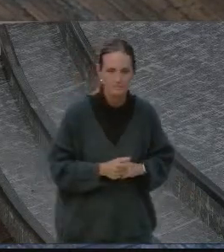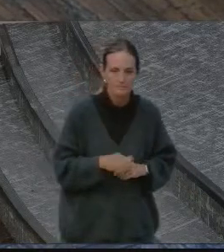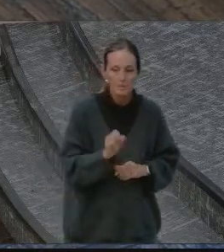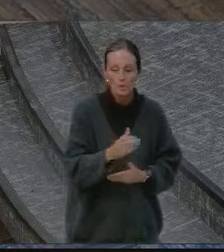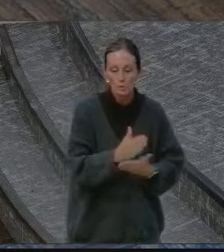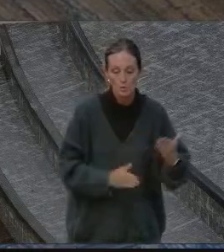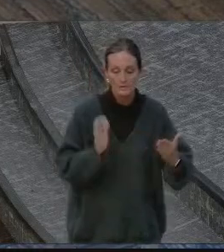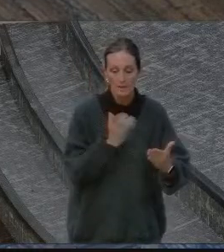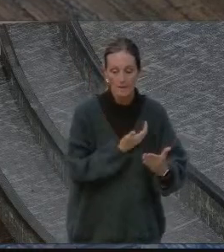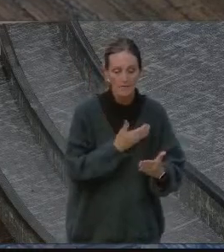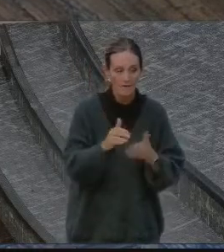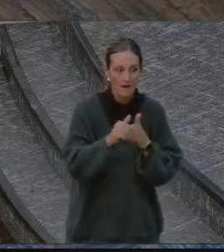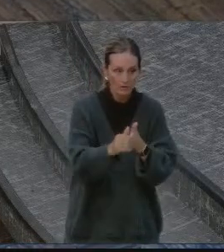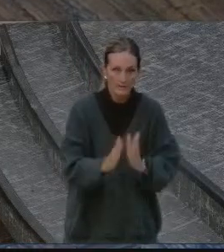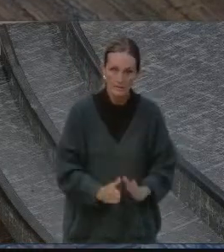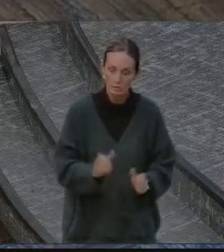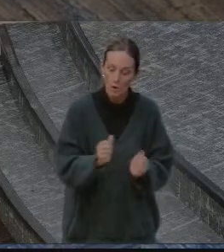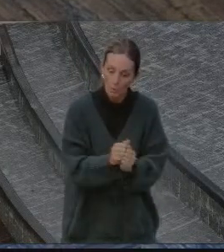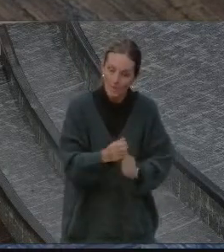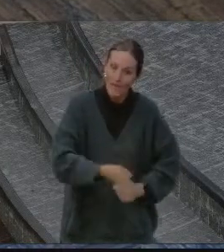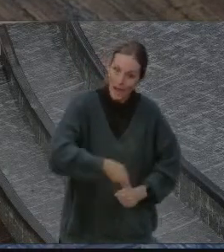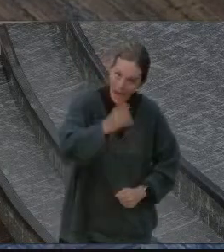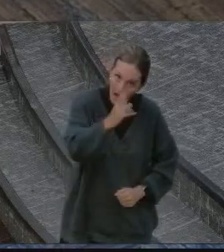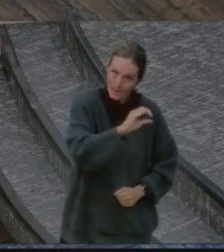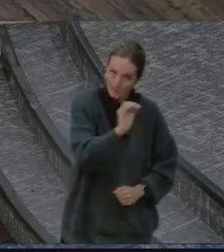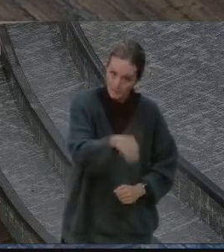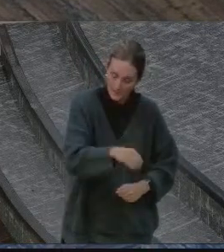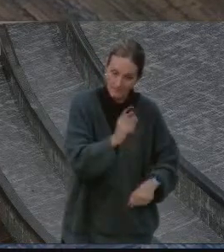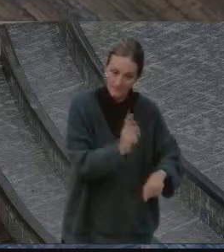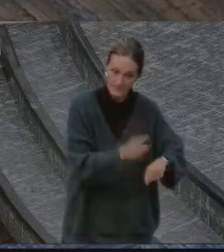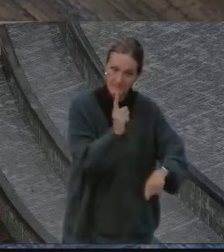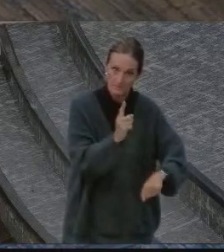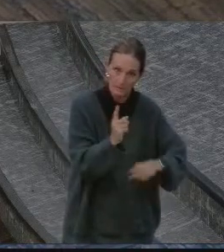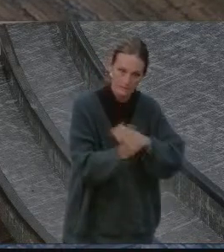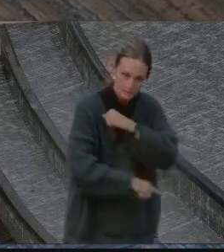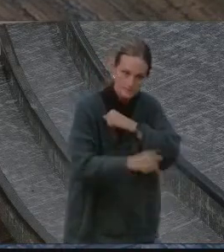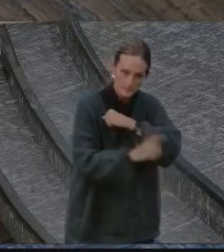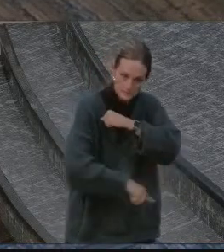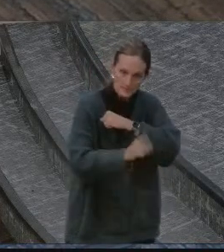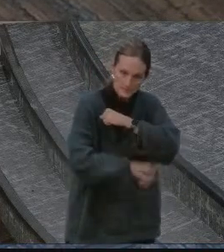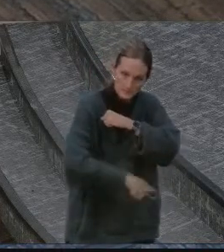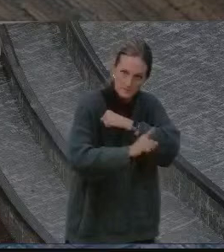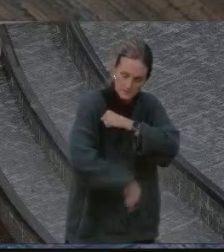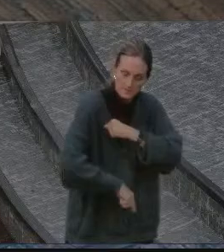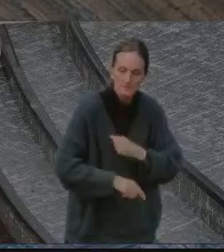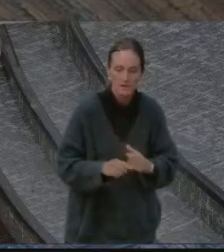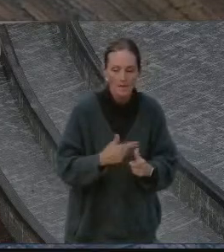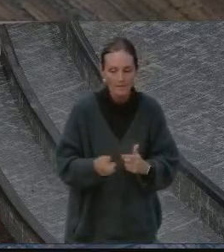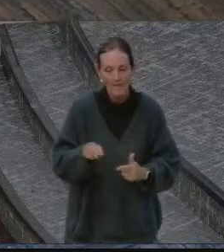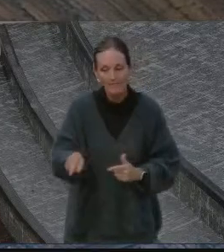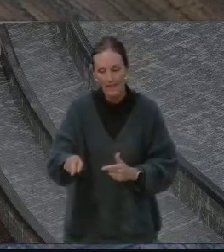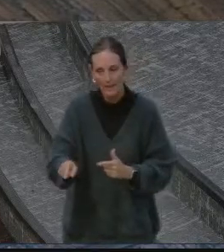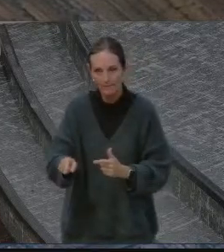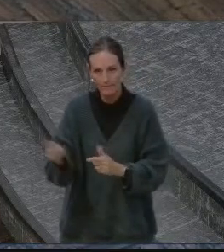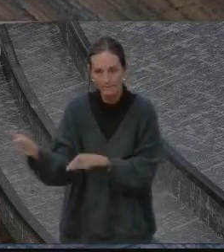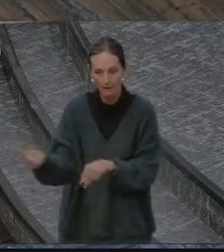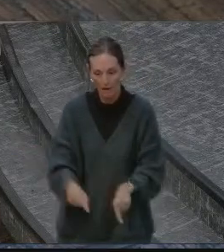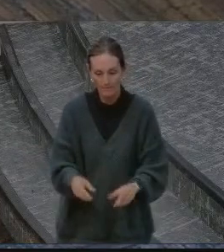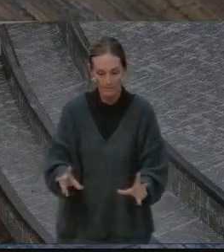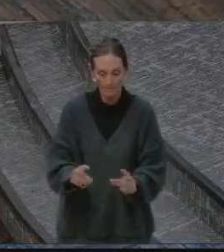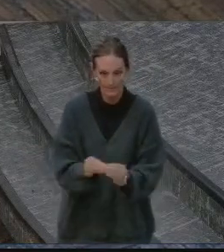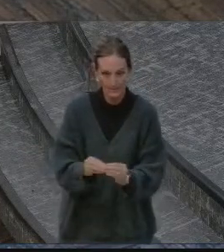with high discipline fractions, have had those transparent conversations in those meetings. And so then we have to